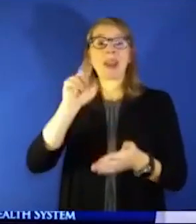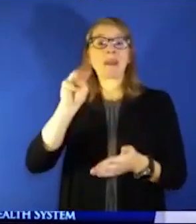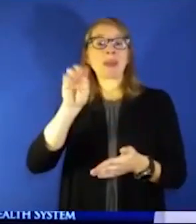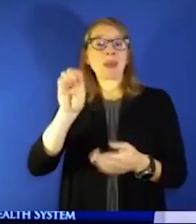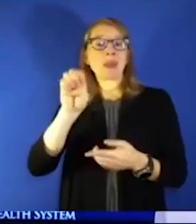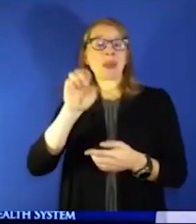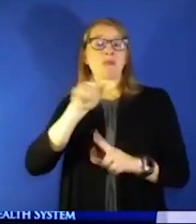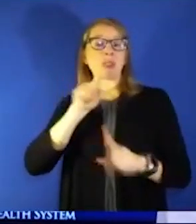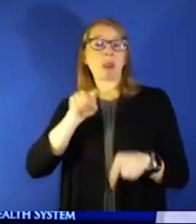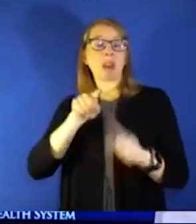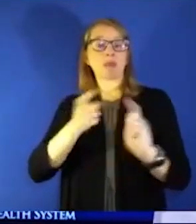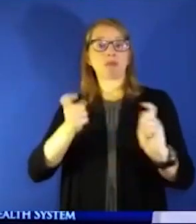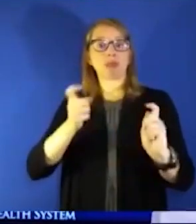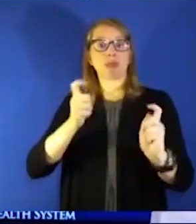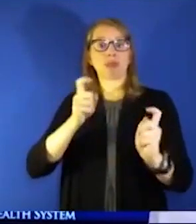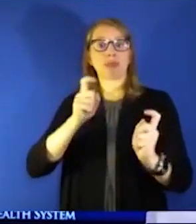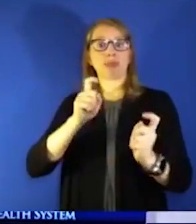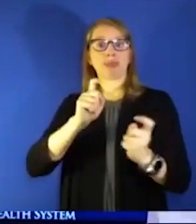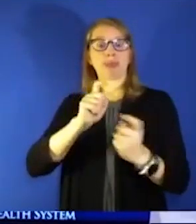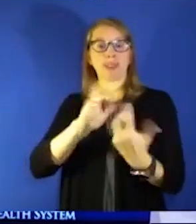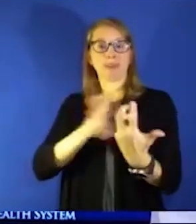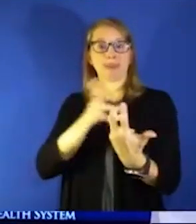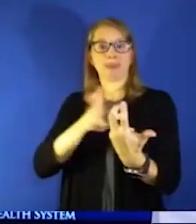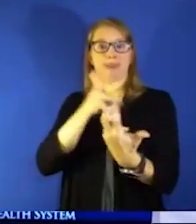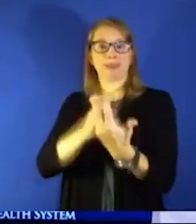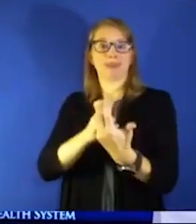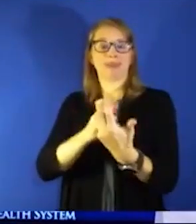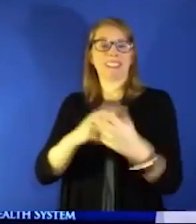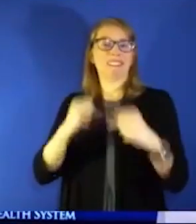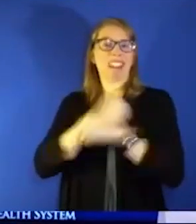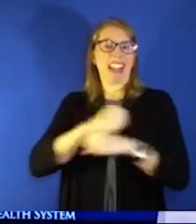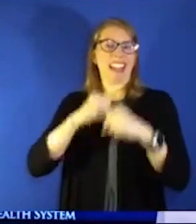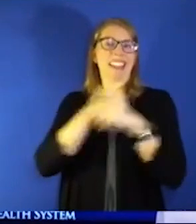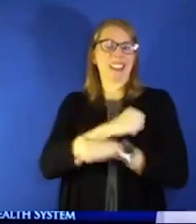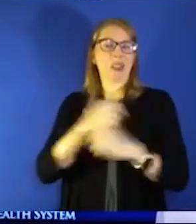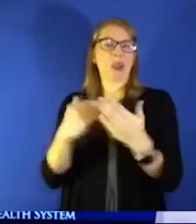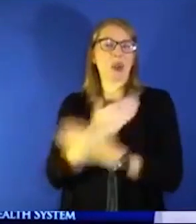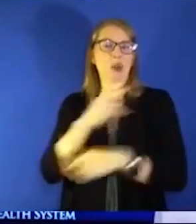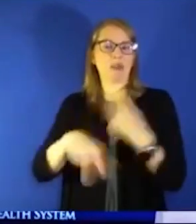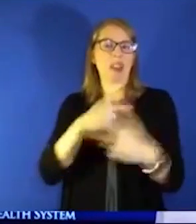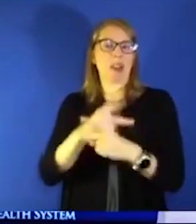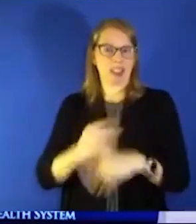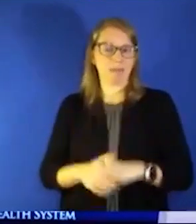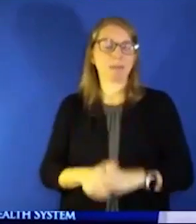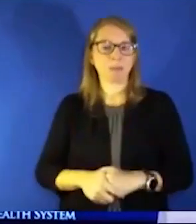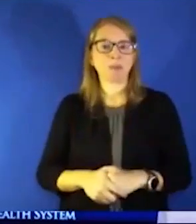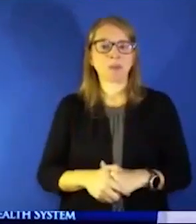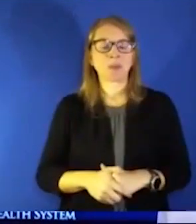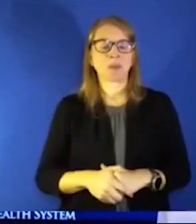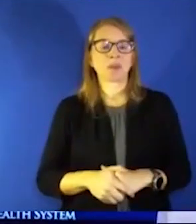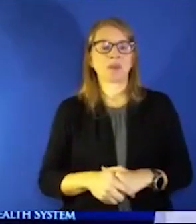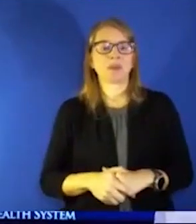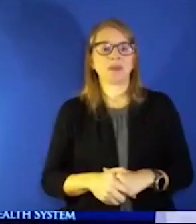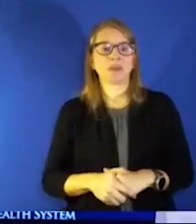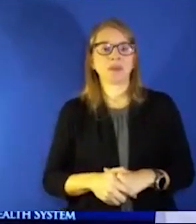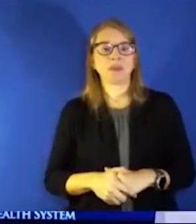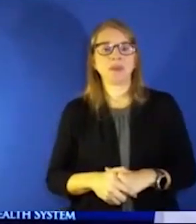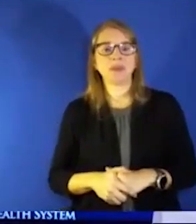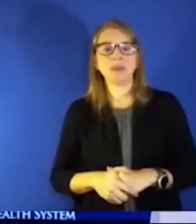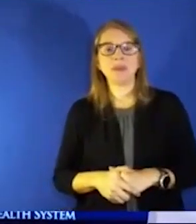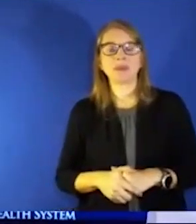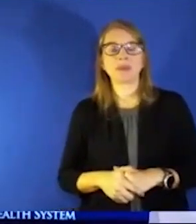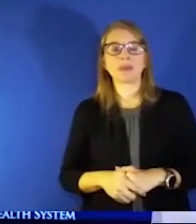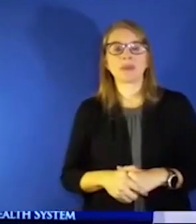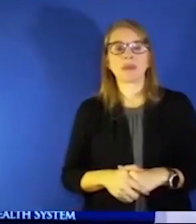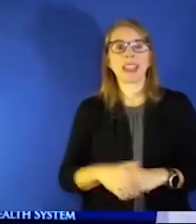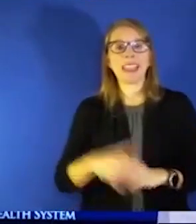evolve and mutate, if you will, to create those other specific or cross-reacting antibodies and